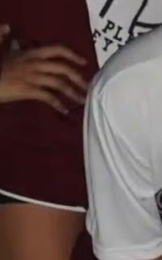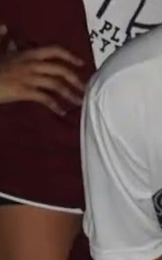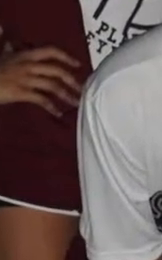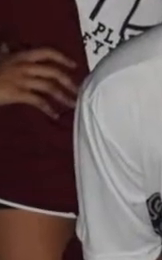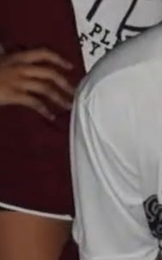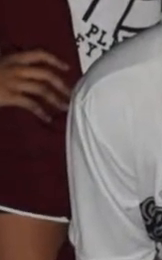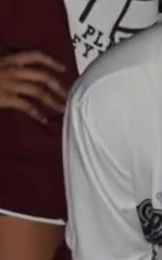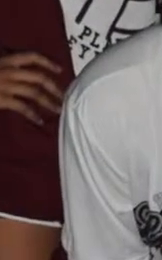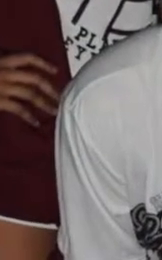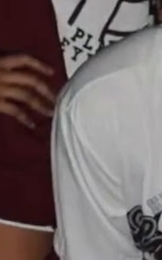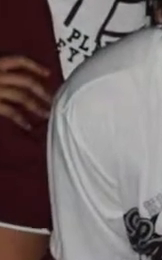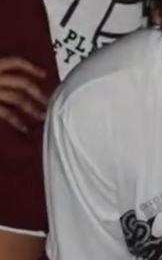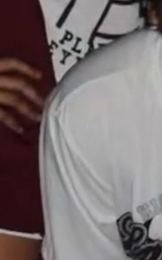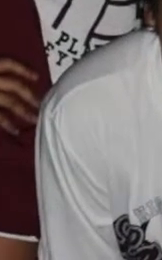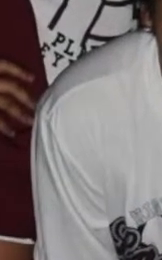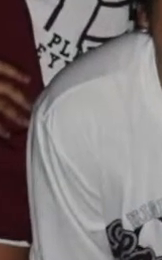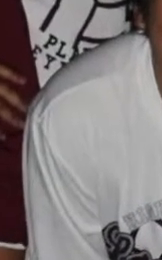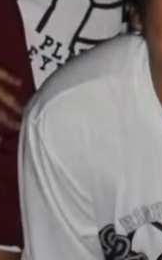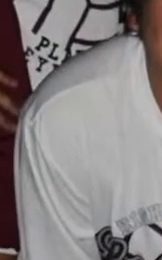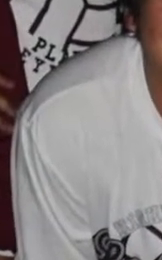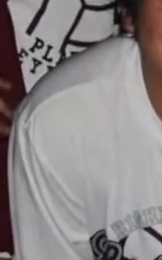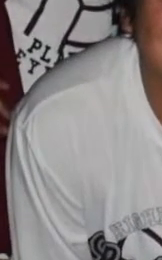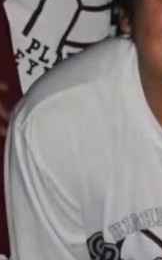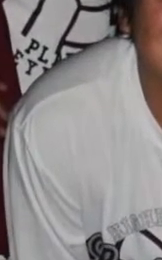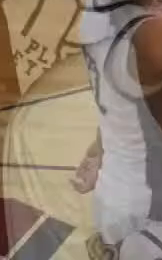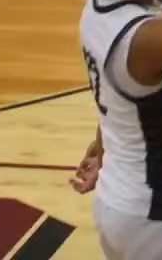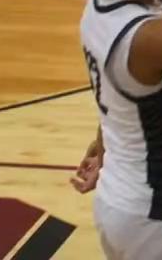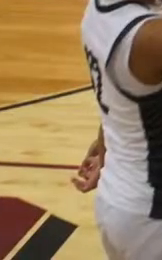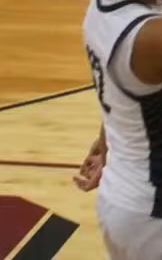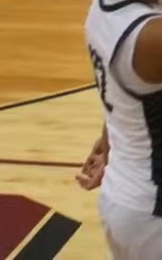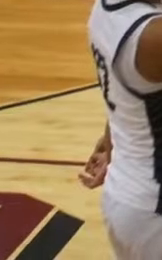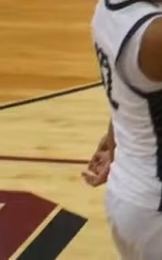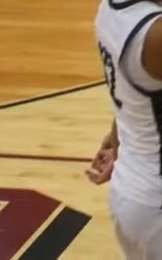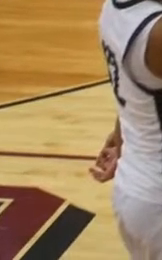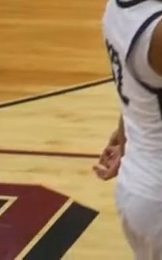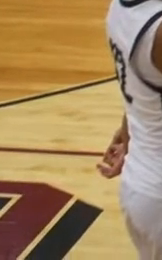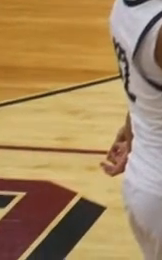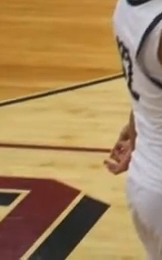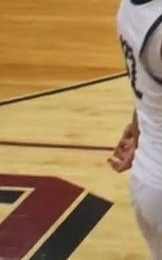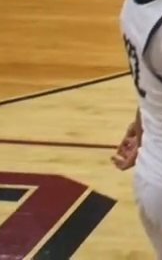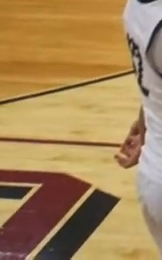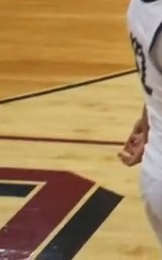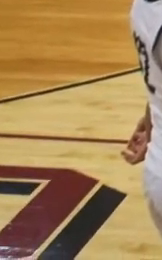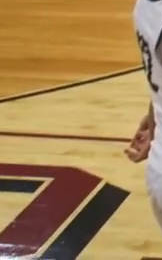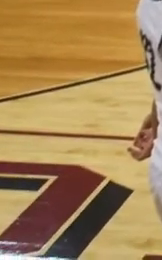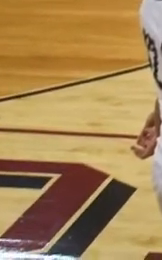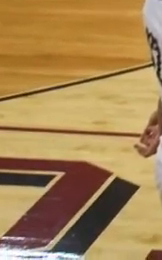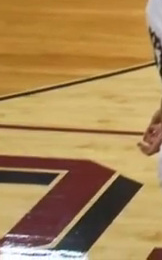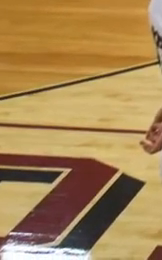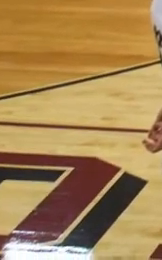If we could please do that, that would be very, very appreciated. Thank you for your attention.